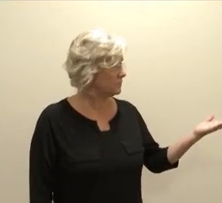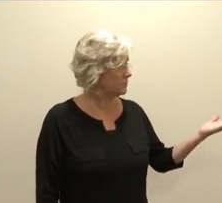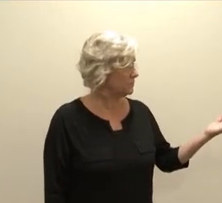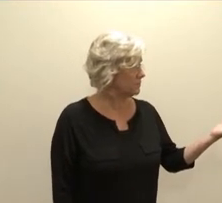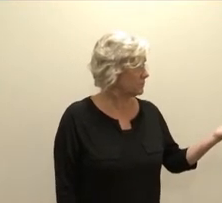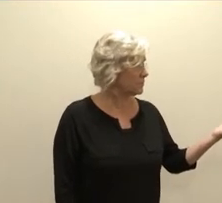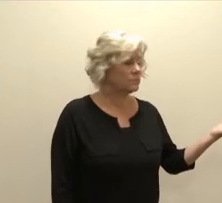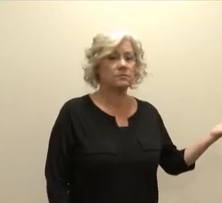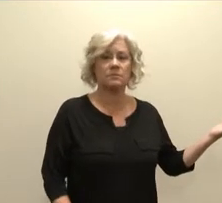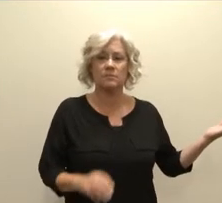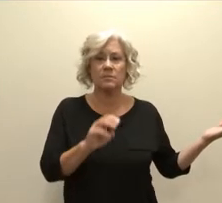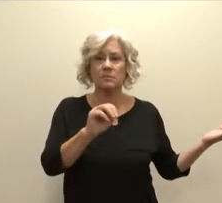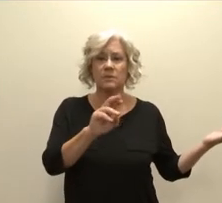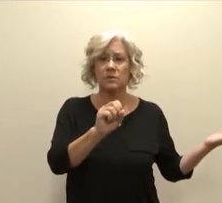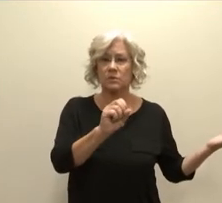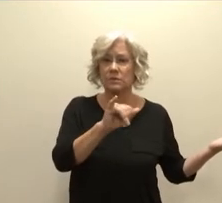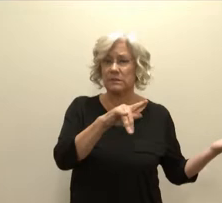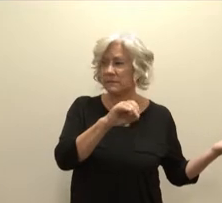Mr. Sykes?